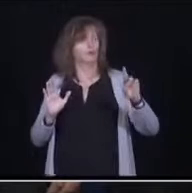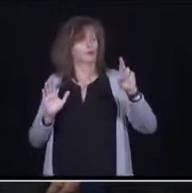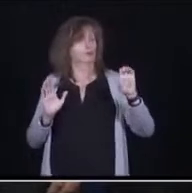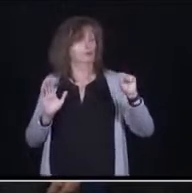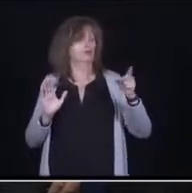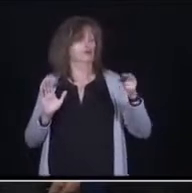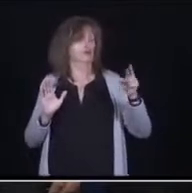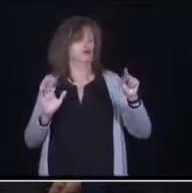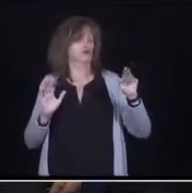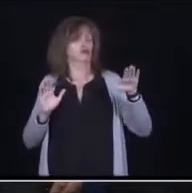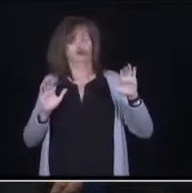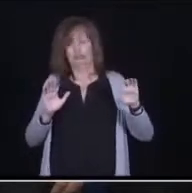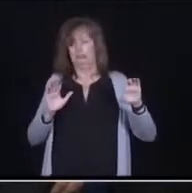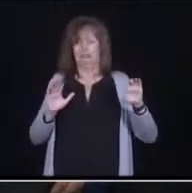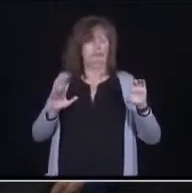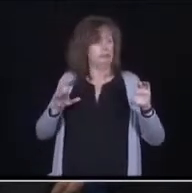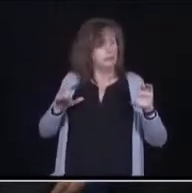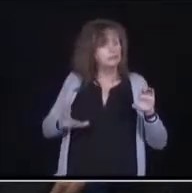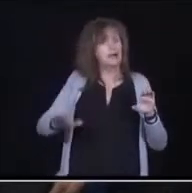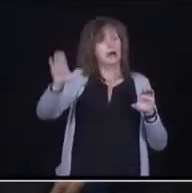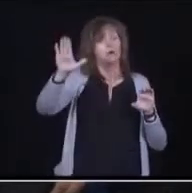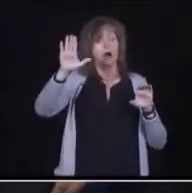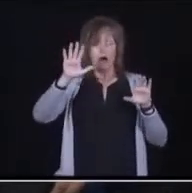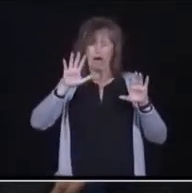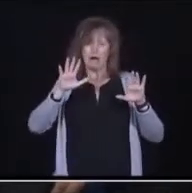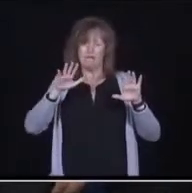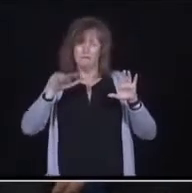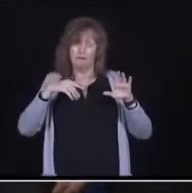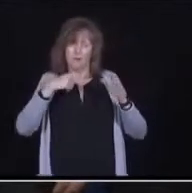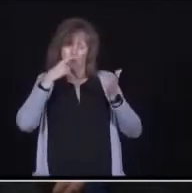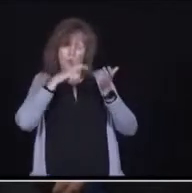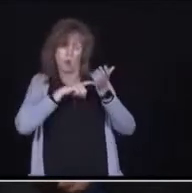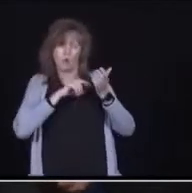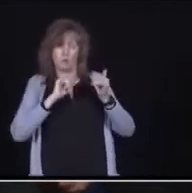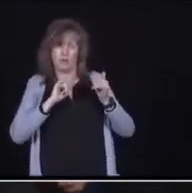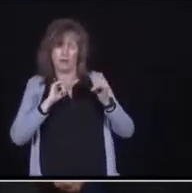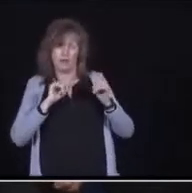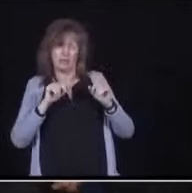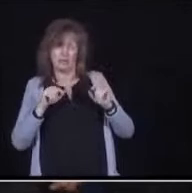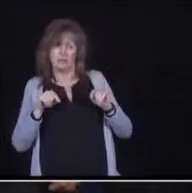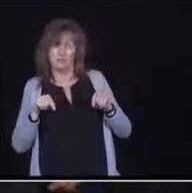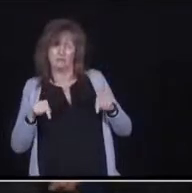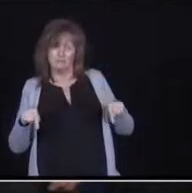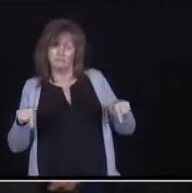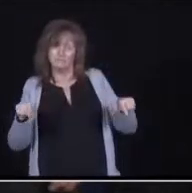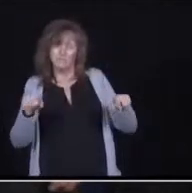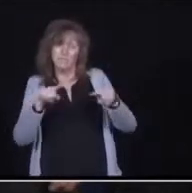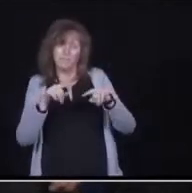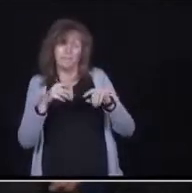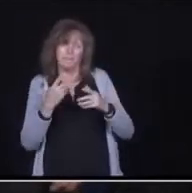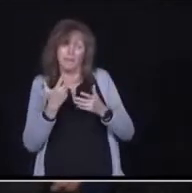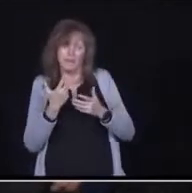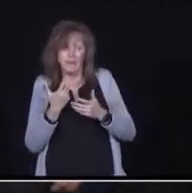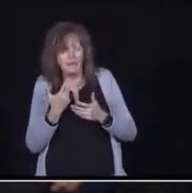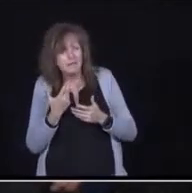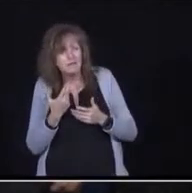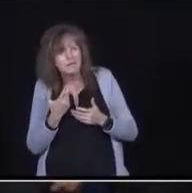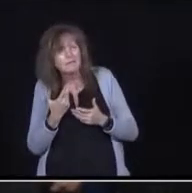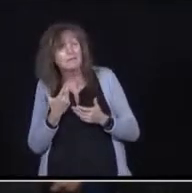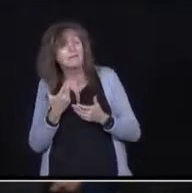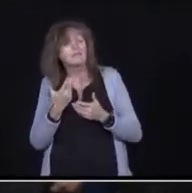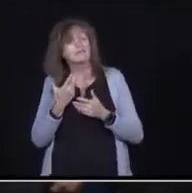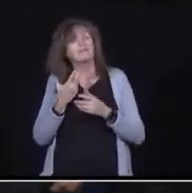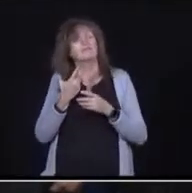And we all recognize that. We all need to understand that we have that. And we need to work in an informed way